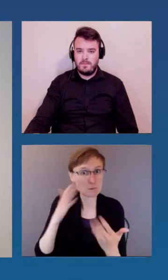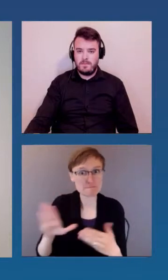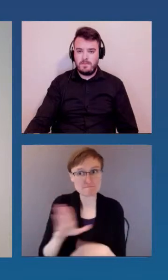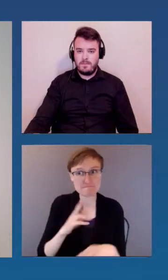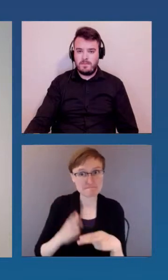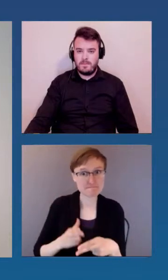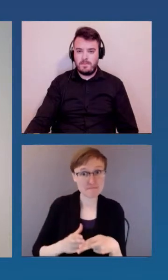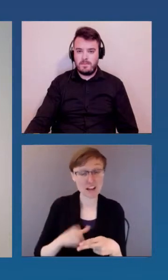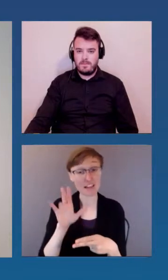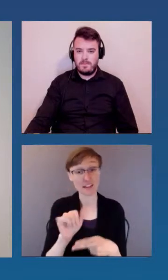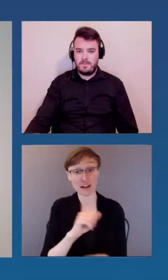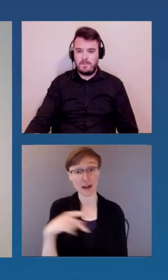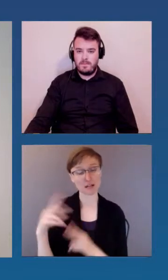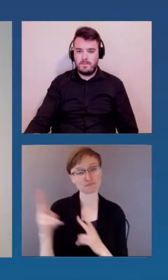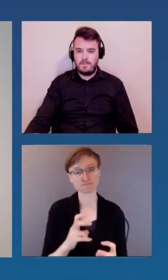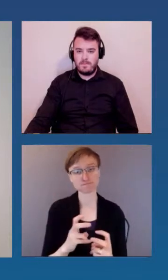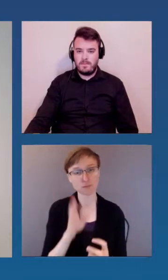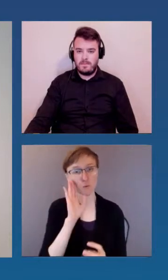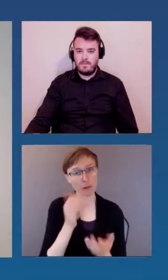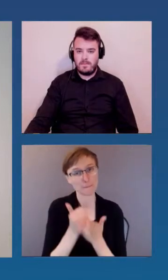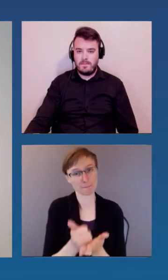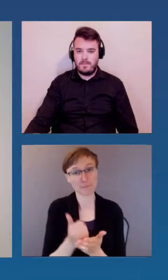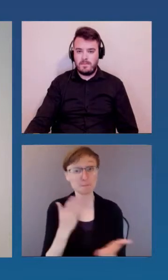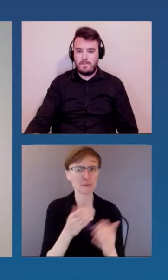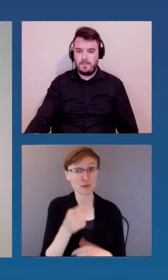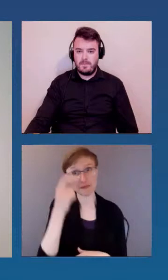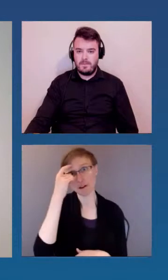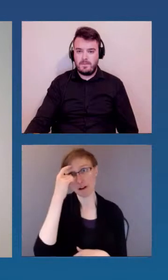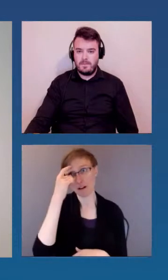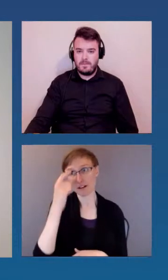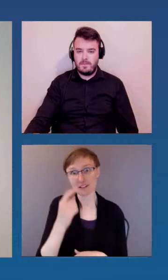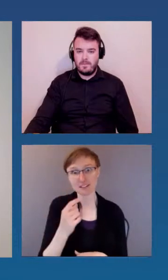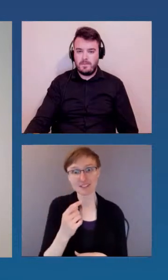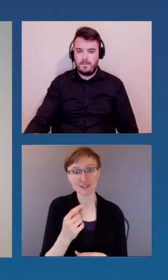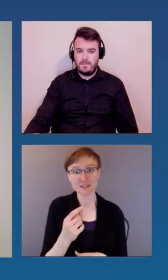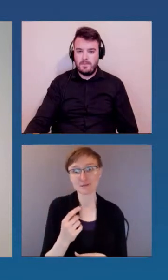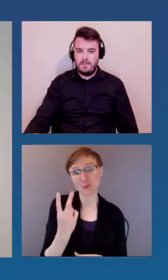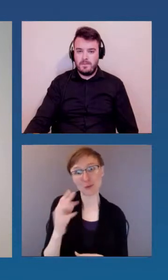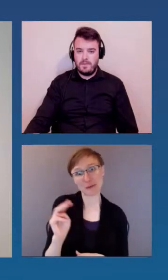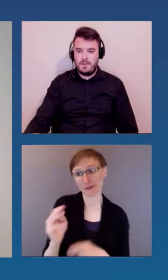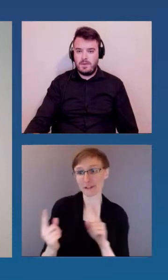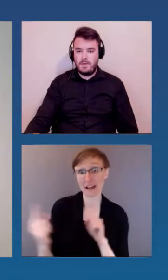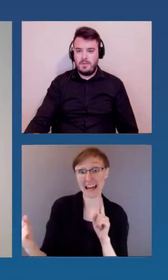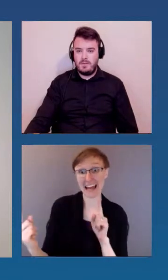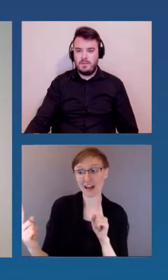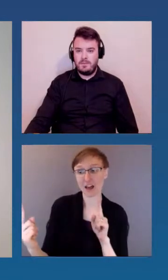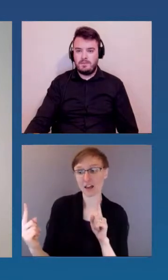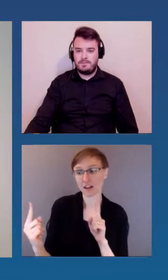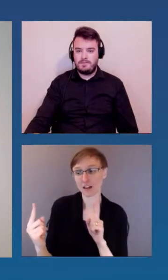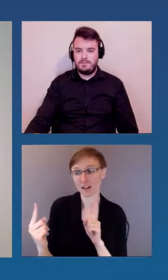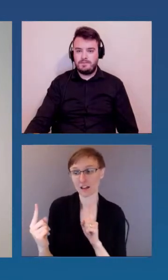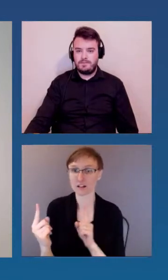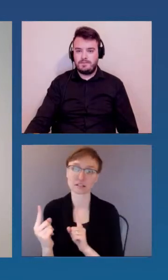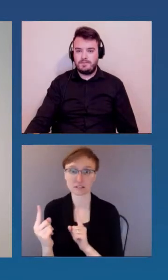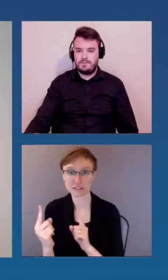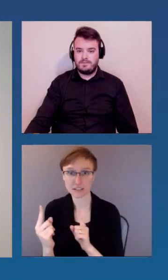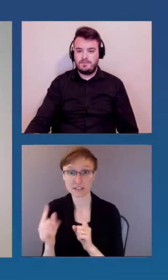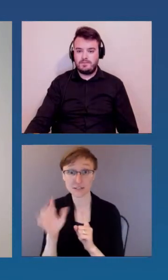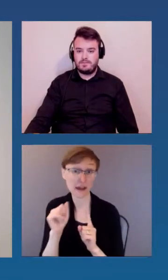who are the close contacts and identifying the close contacts. And so if people are practicing wearing masks indoors and physically